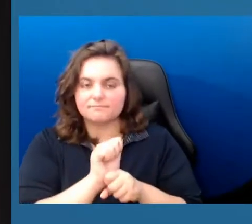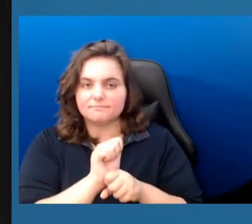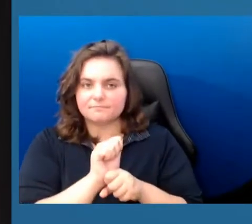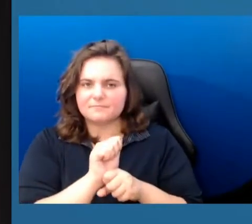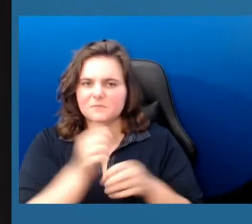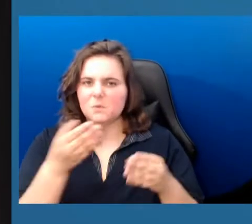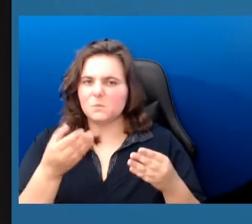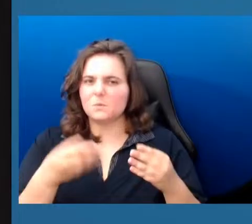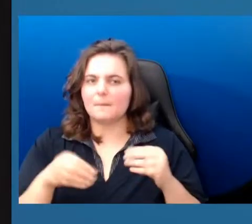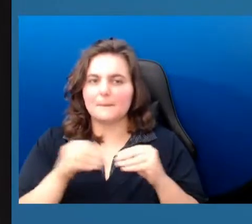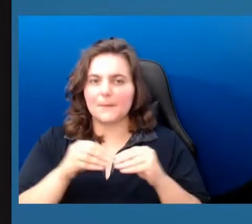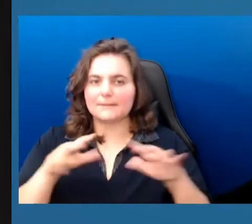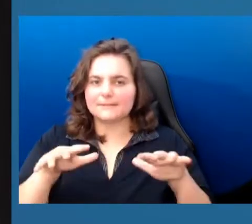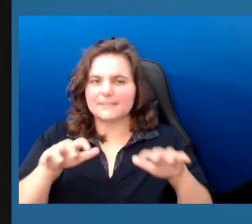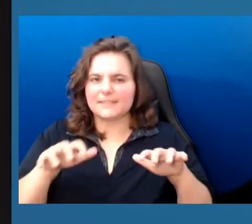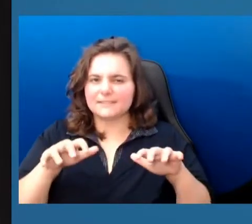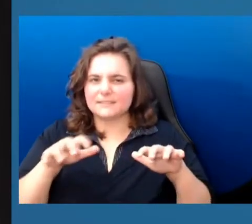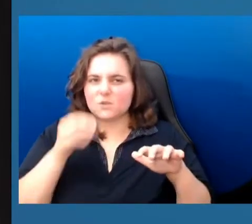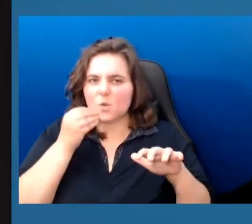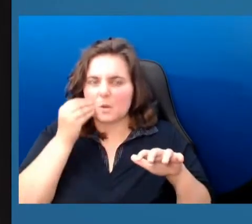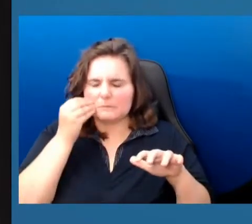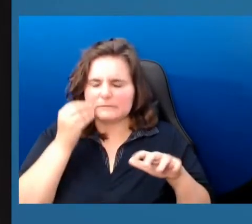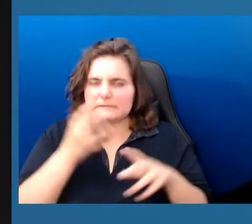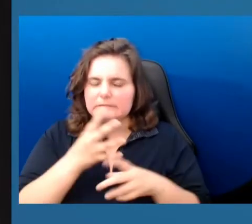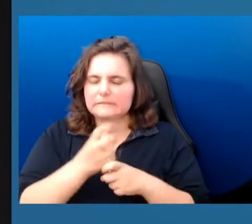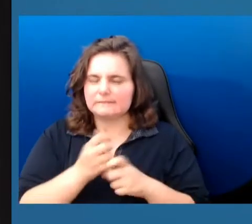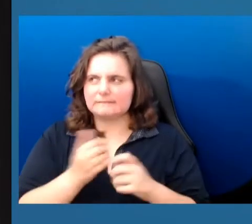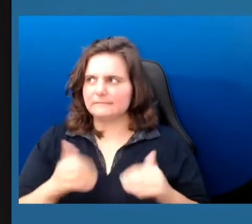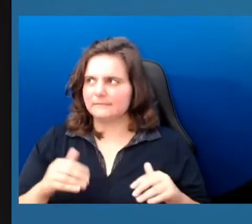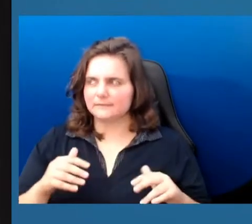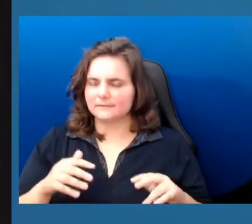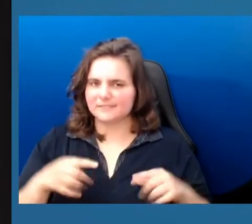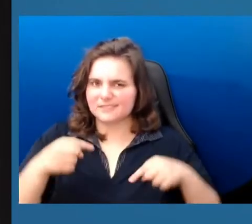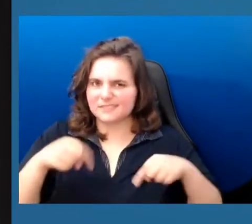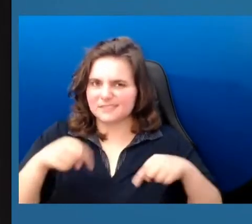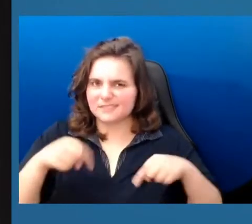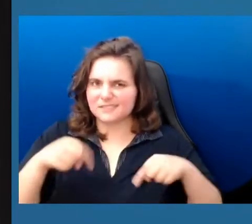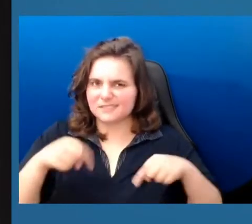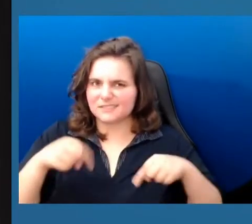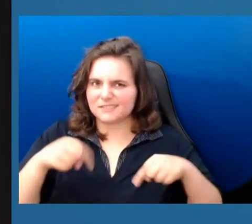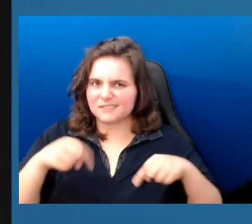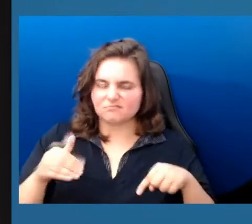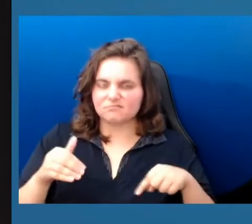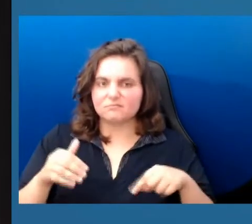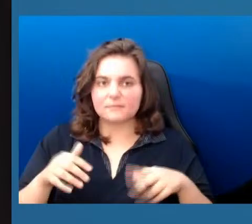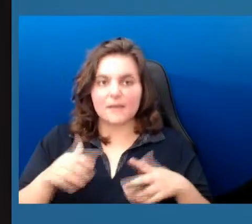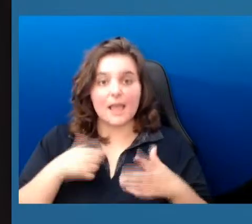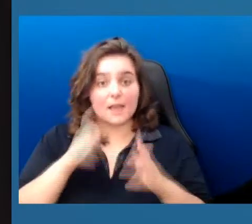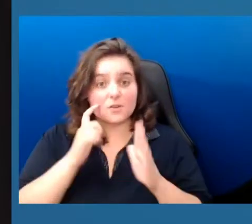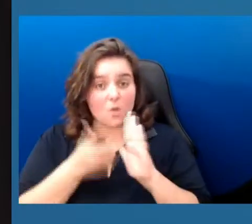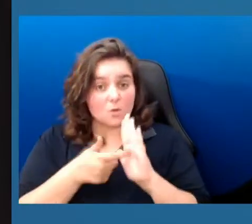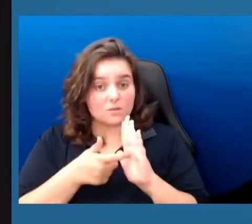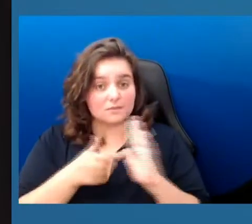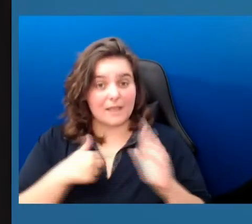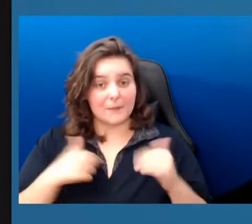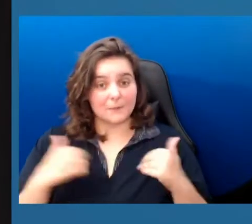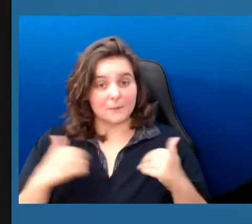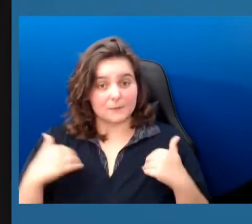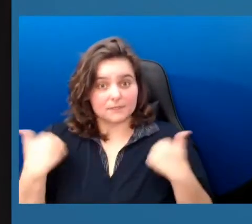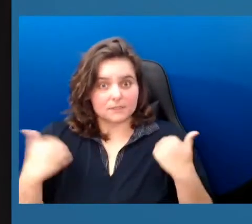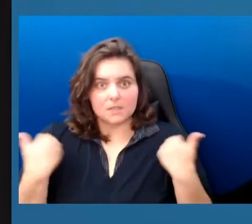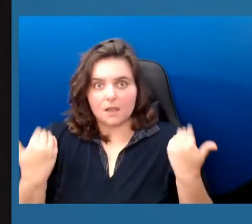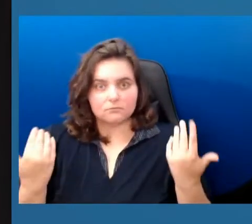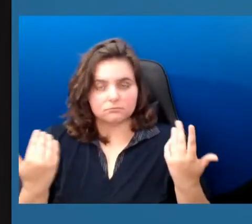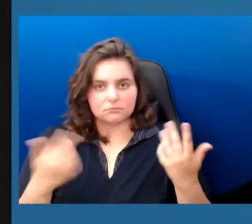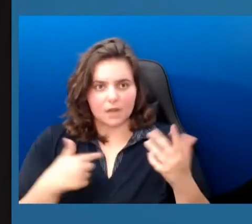tension at home, just a little bit. And I noticed even at that young age that when I looked at